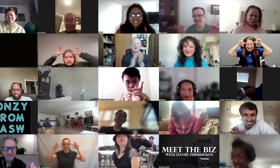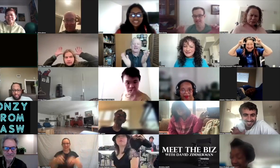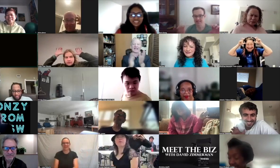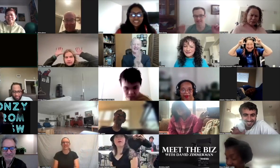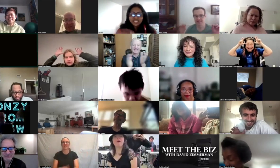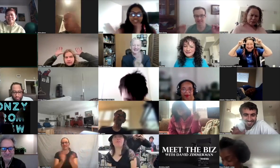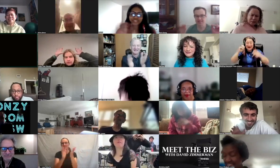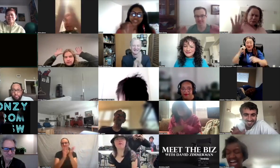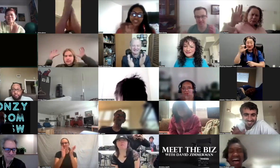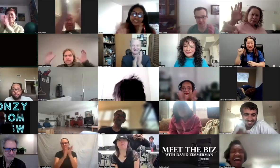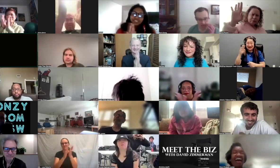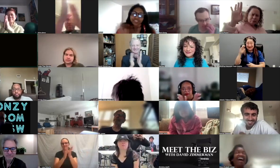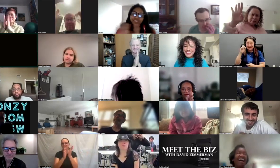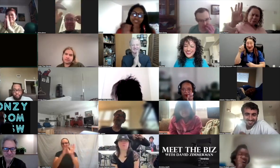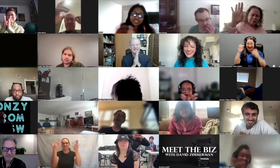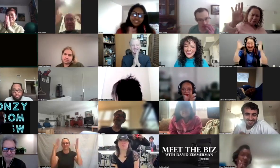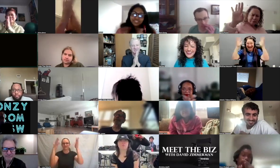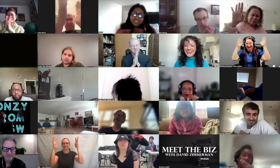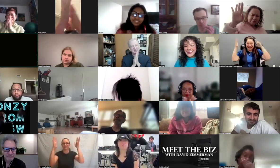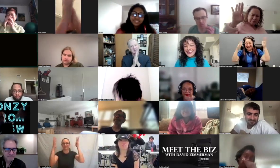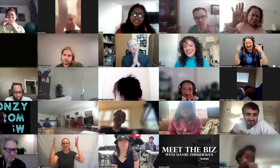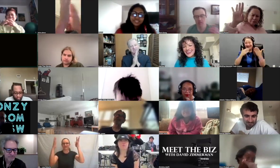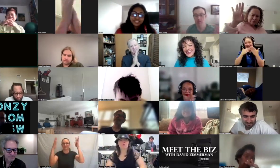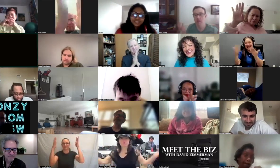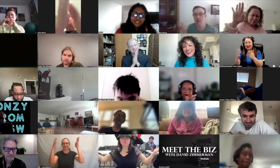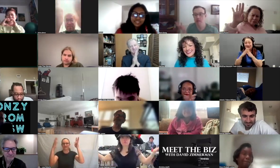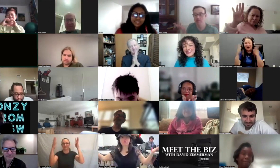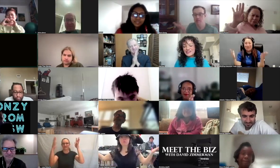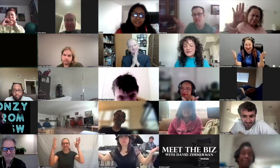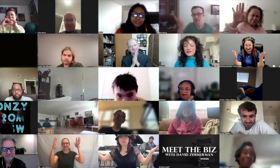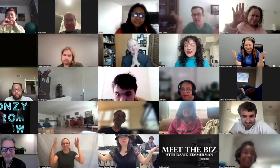Marissa Bode, thank you so much.